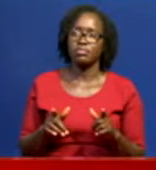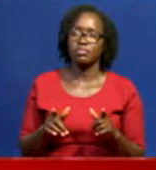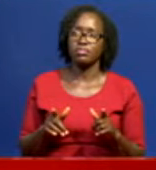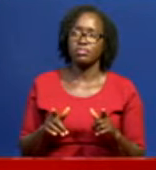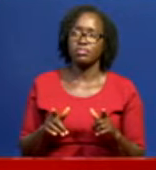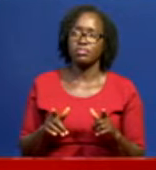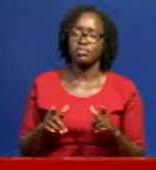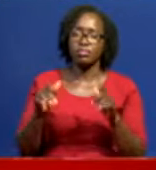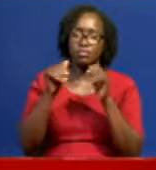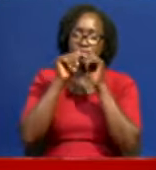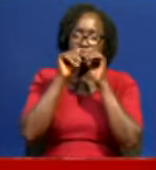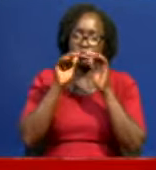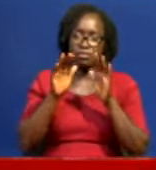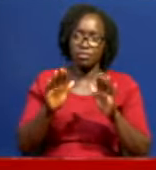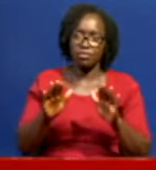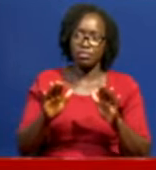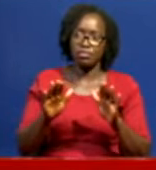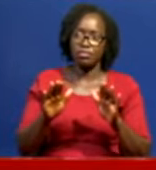a blessed,